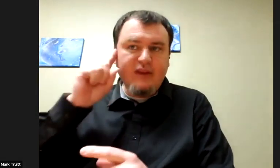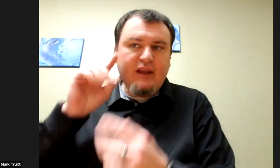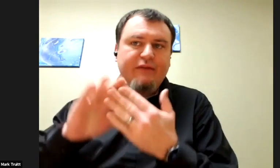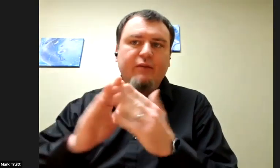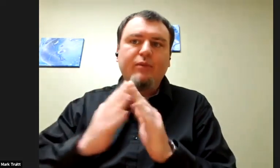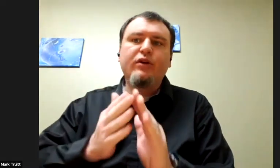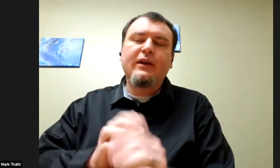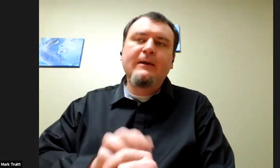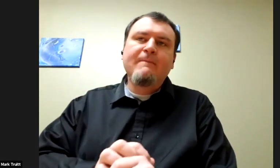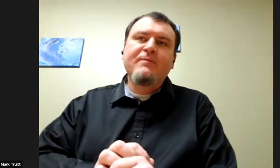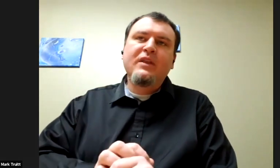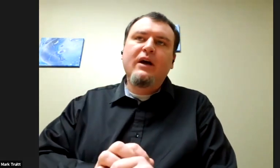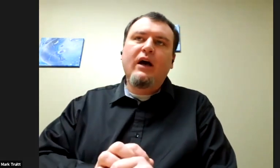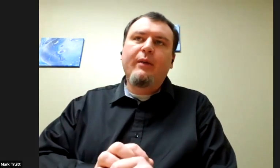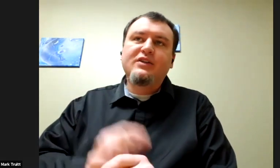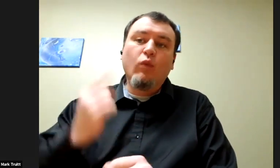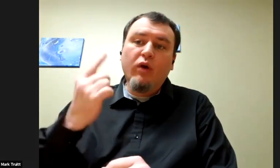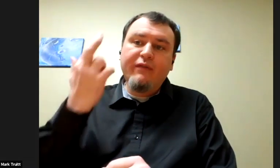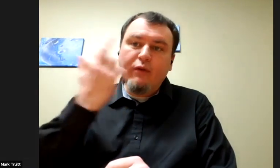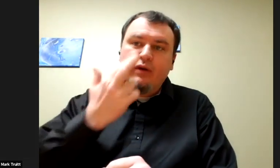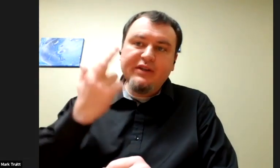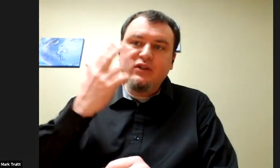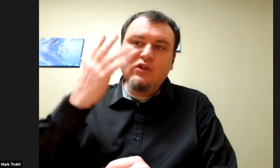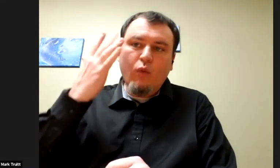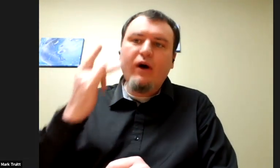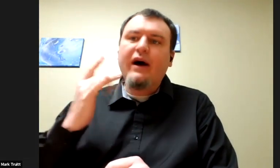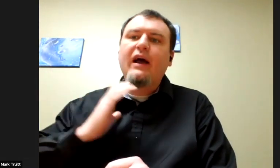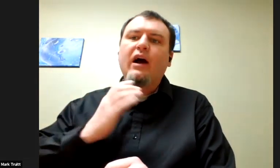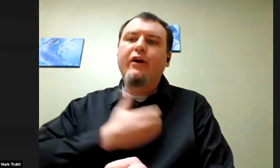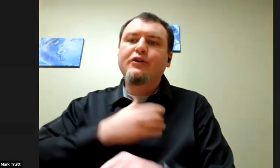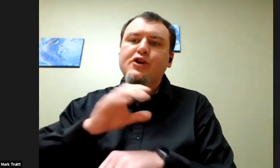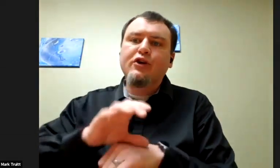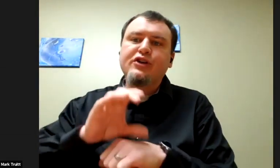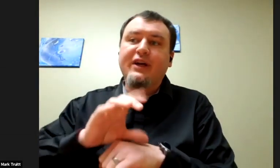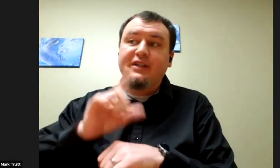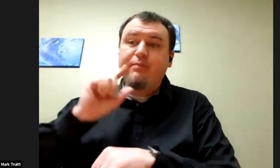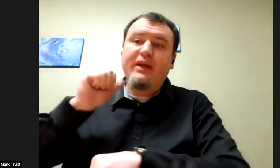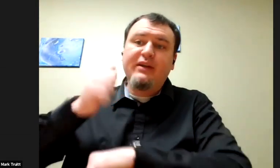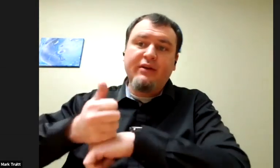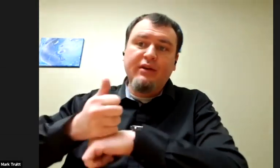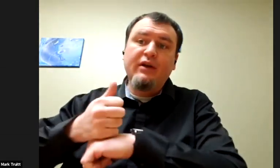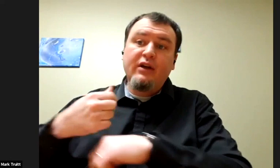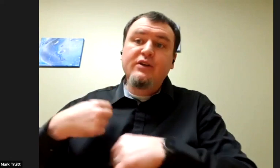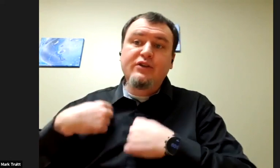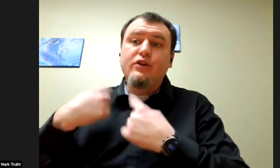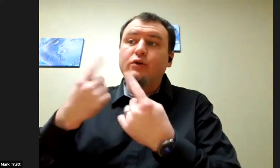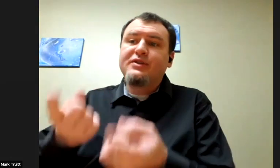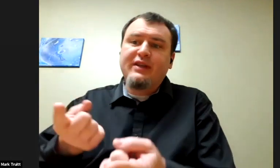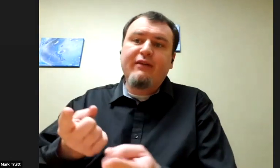especially for the deaf community. It's one of the reasons why our church has been